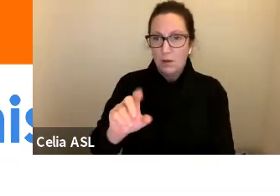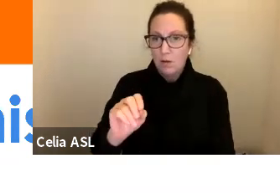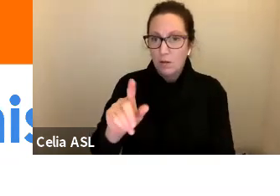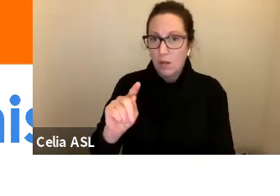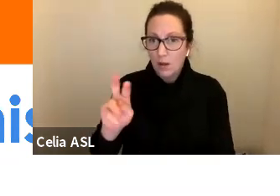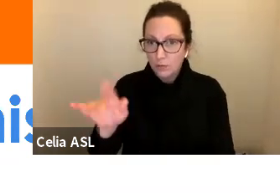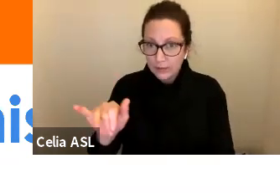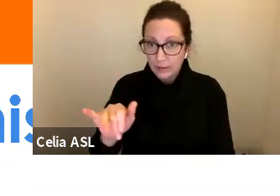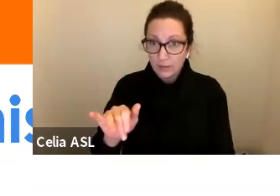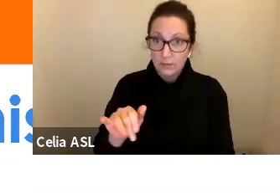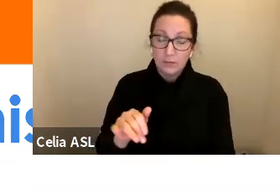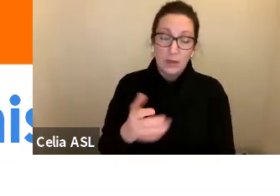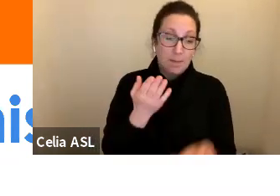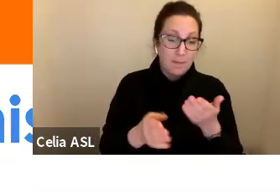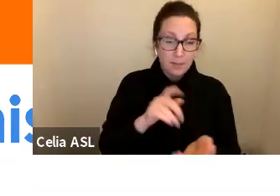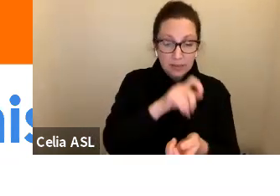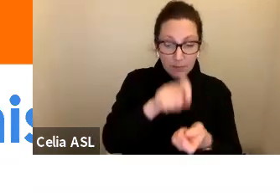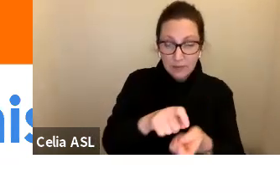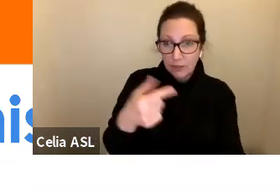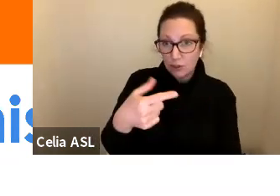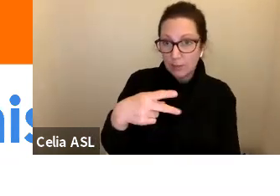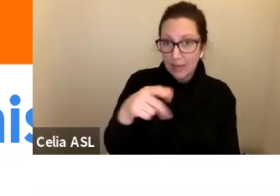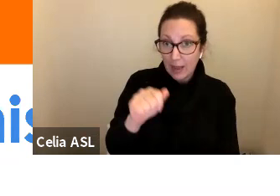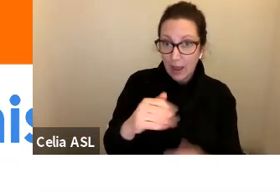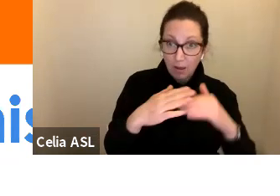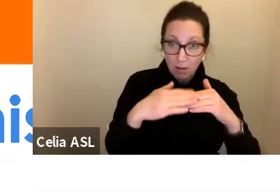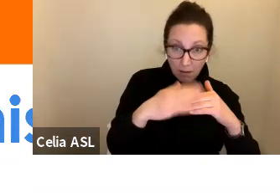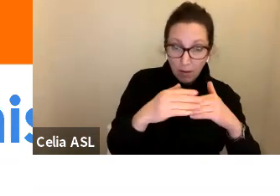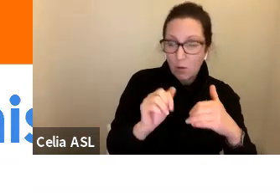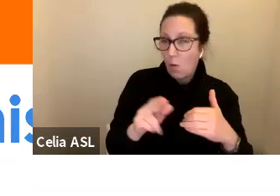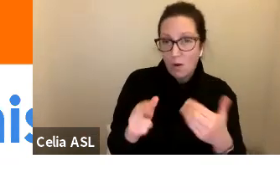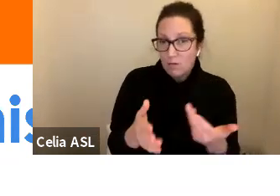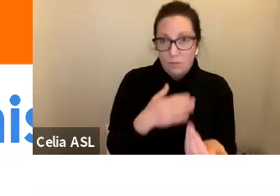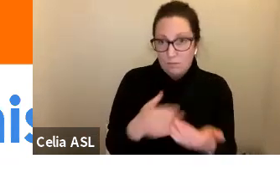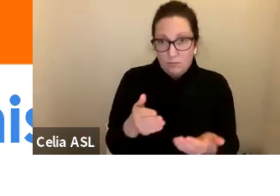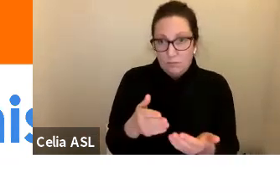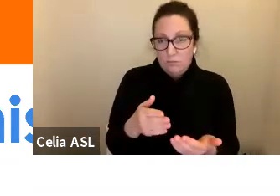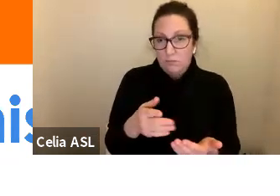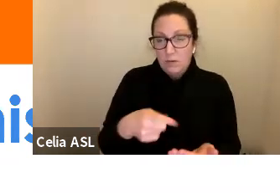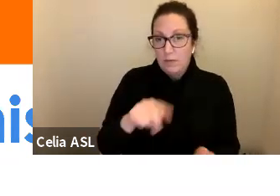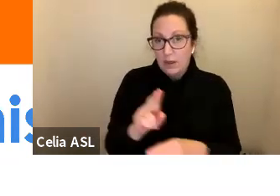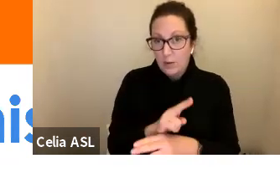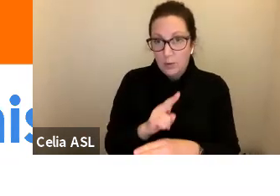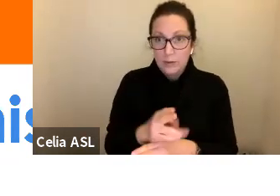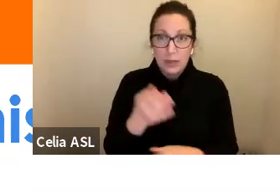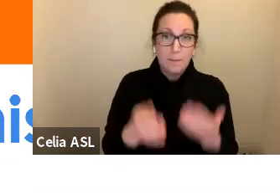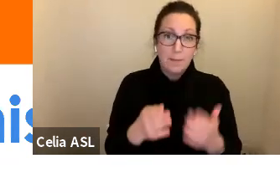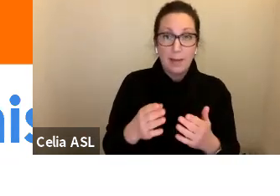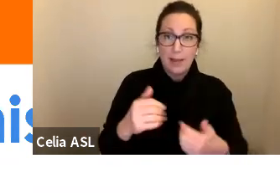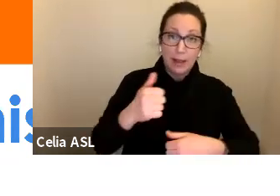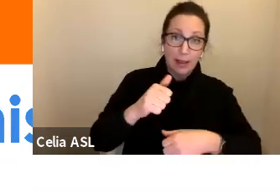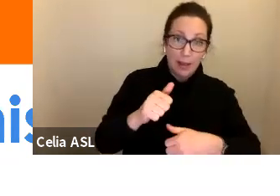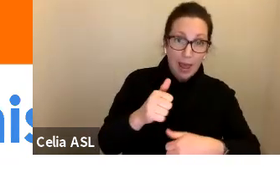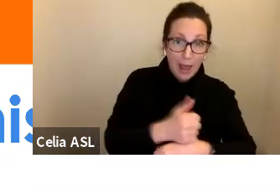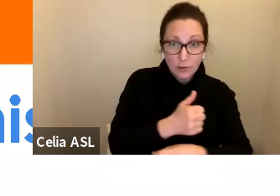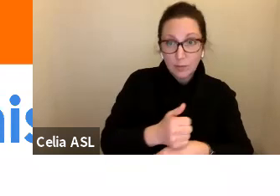GPA or, you know, whatever, having completed Algebra 1 by the 8th